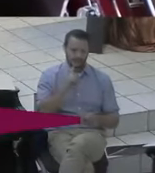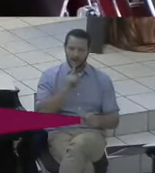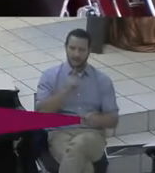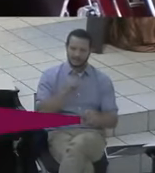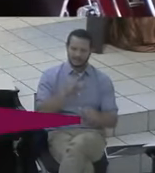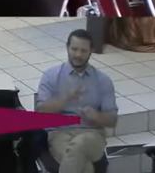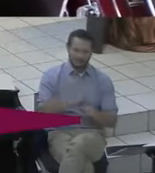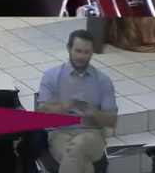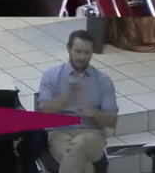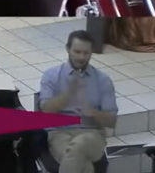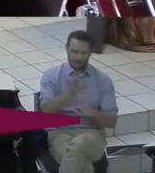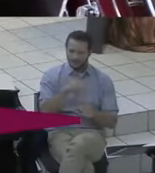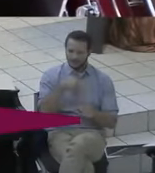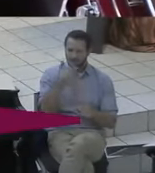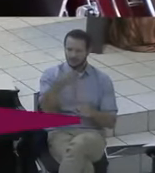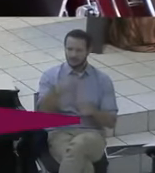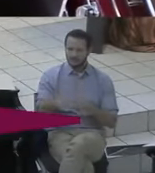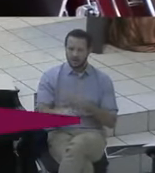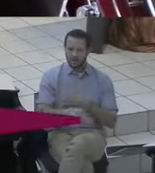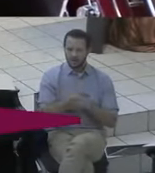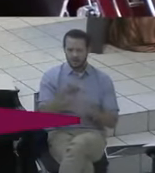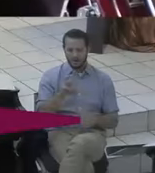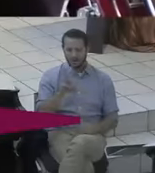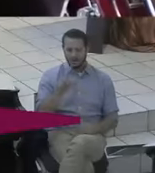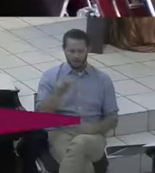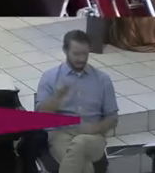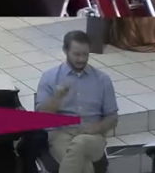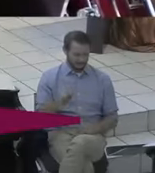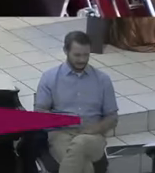there's promise of the